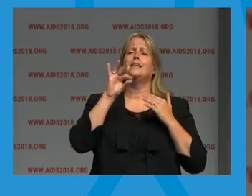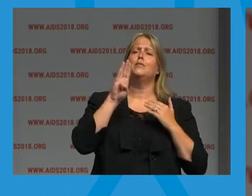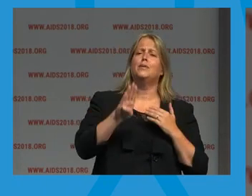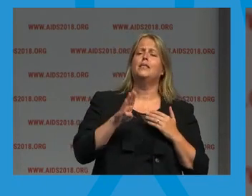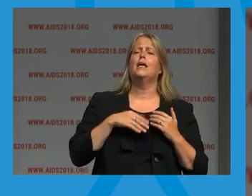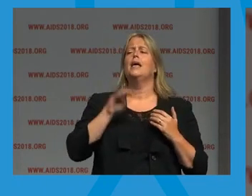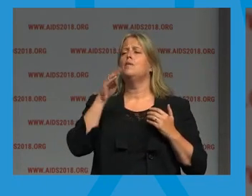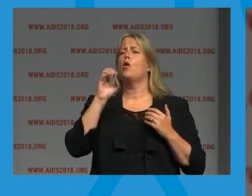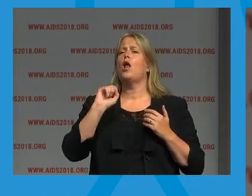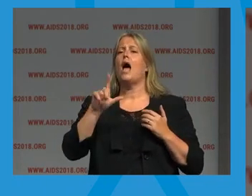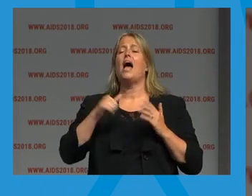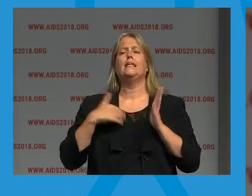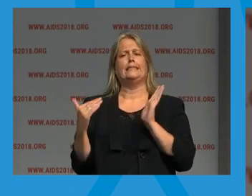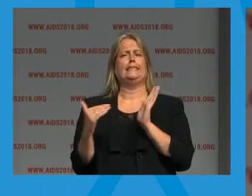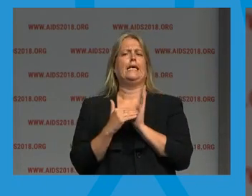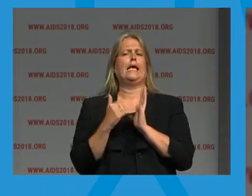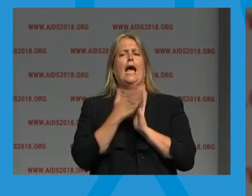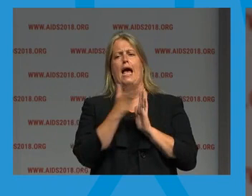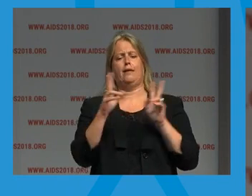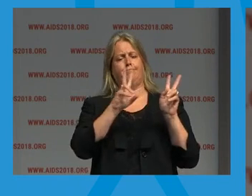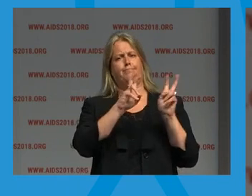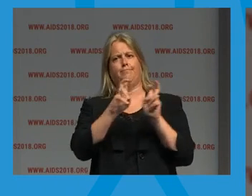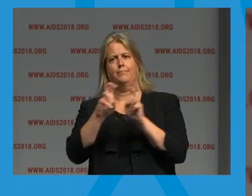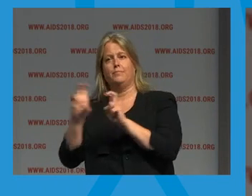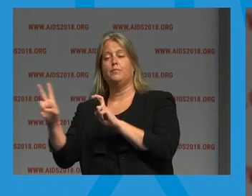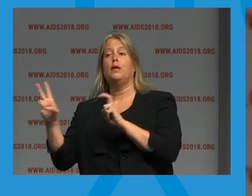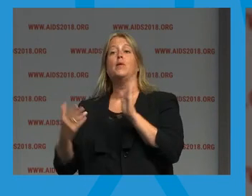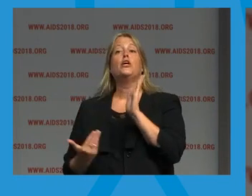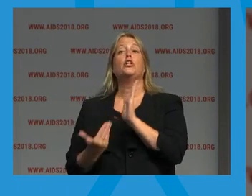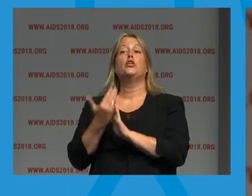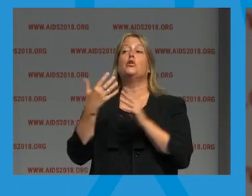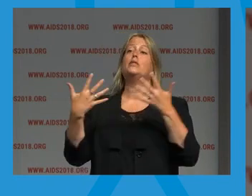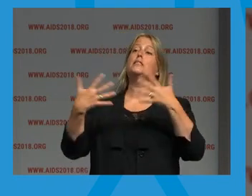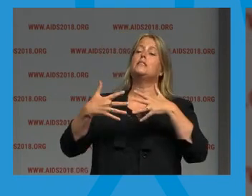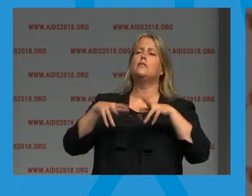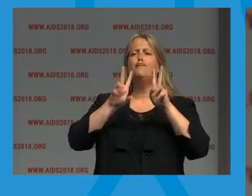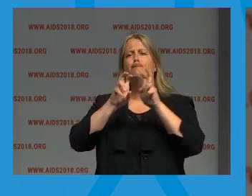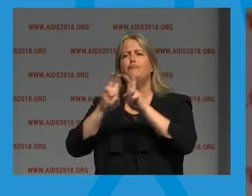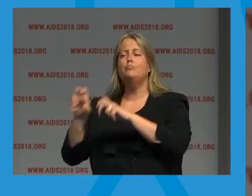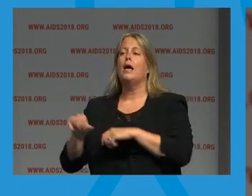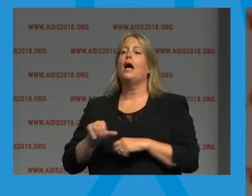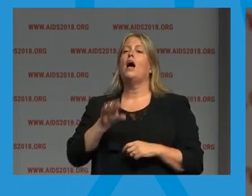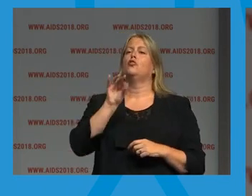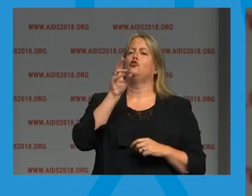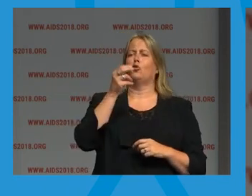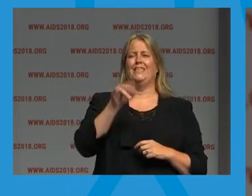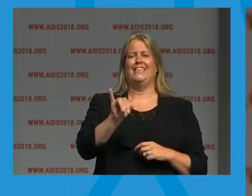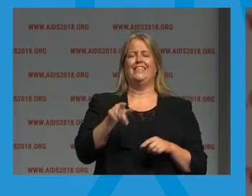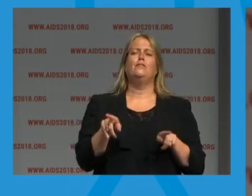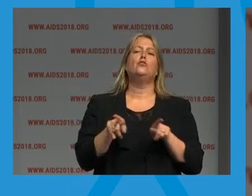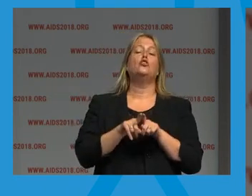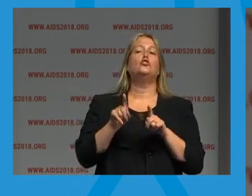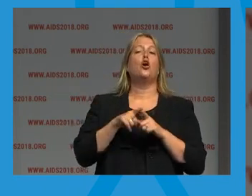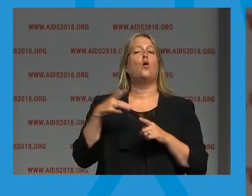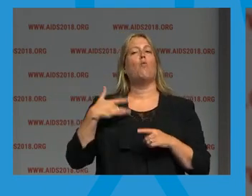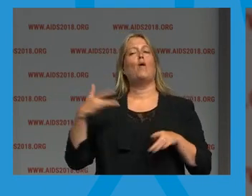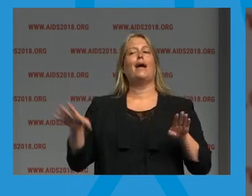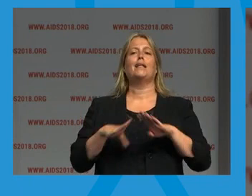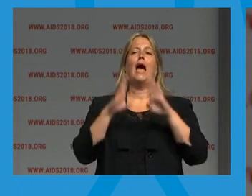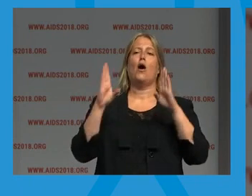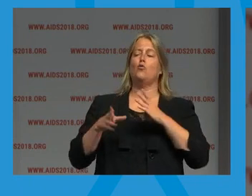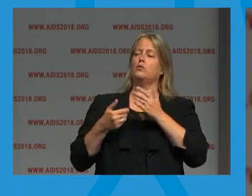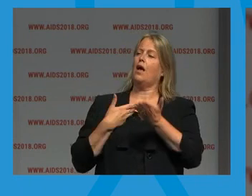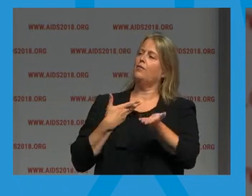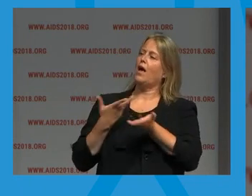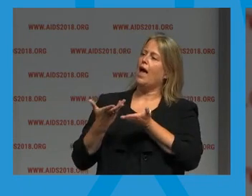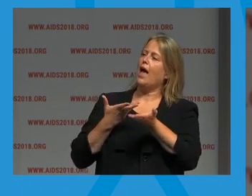Zika, as well as diseases of the immune system. Tony also serves as one of the key advisors of the White House and Department of Health